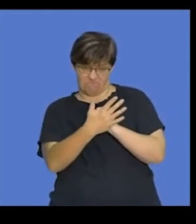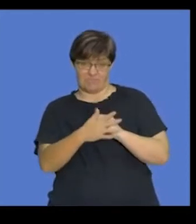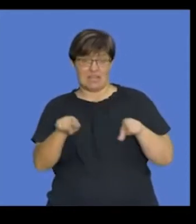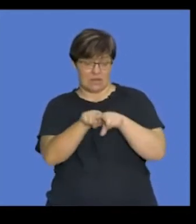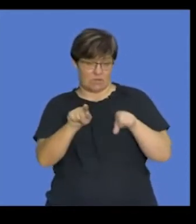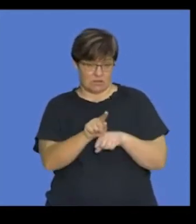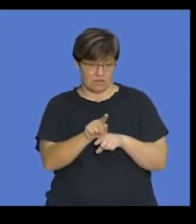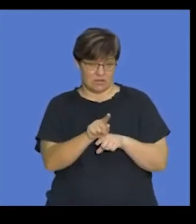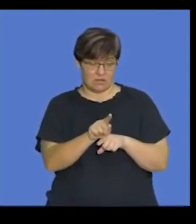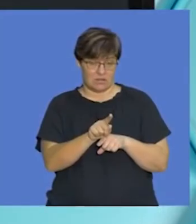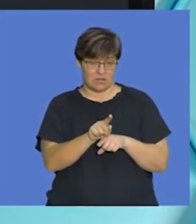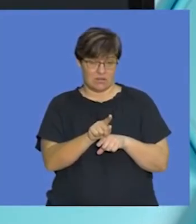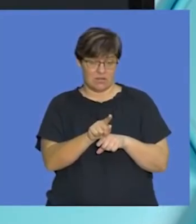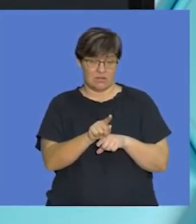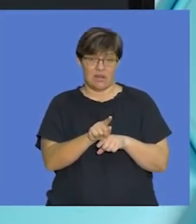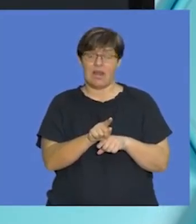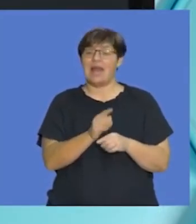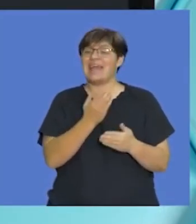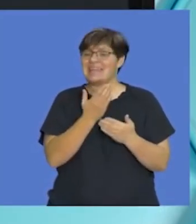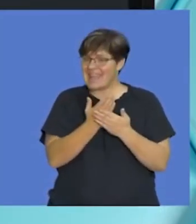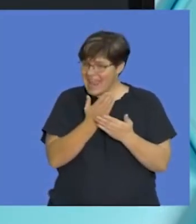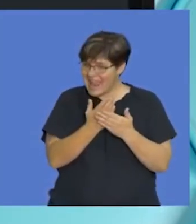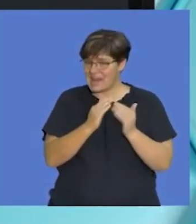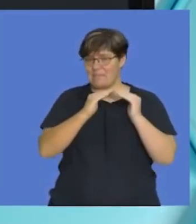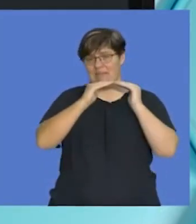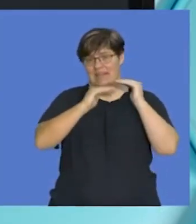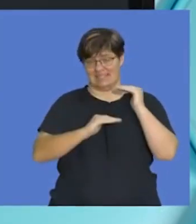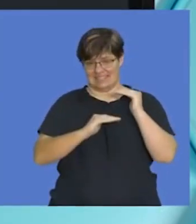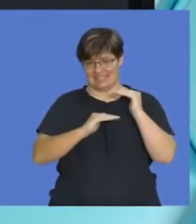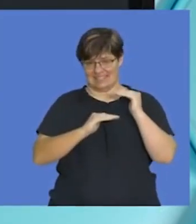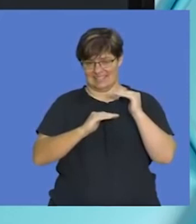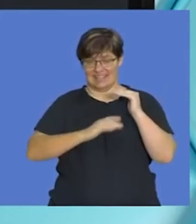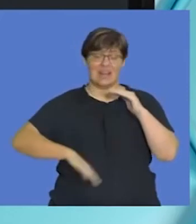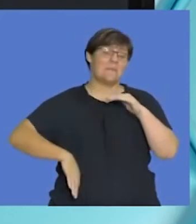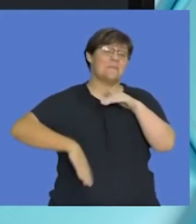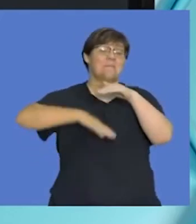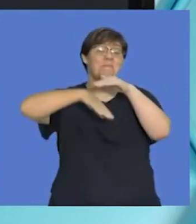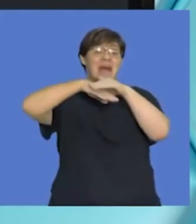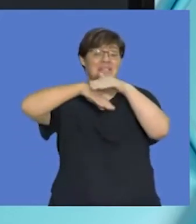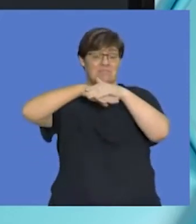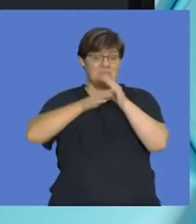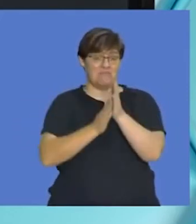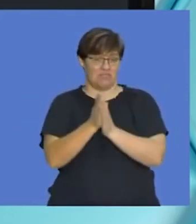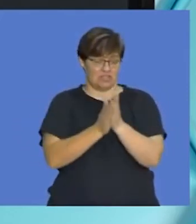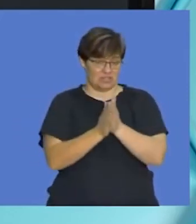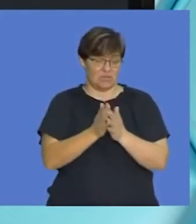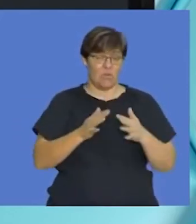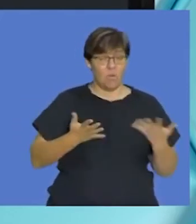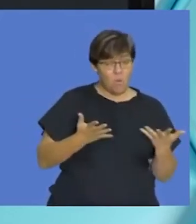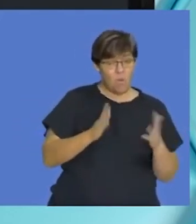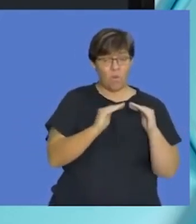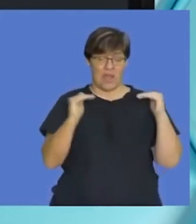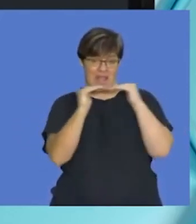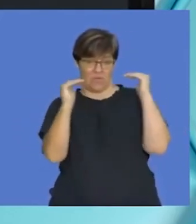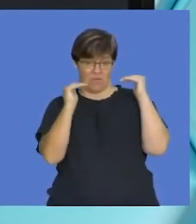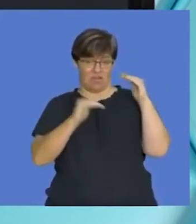be smaller than the maximum friction or can be equal to the maximum friction. Okay,